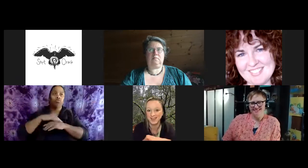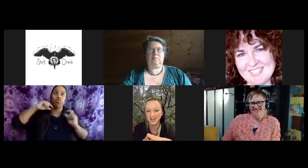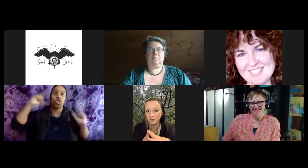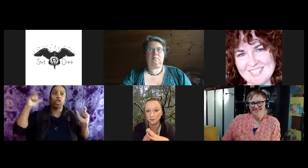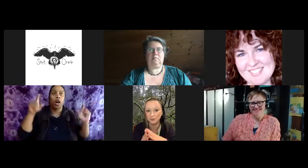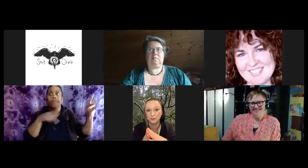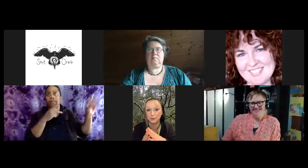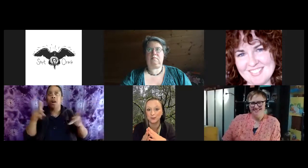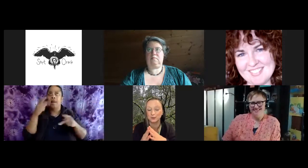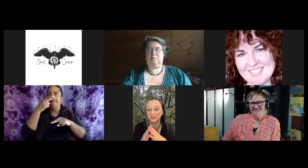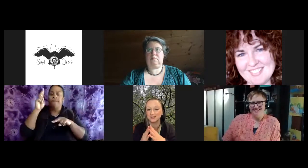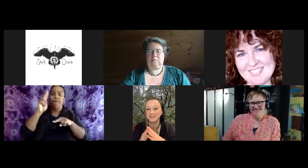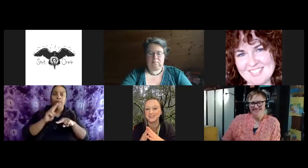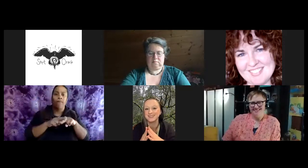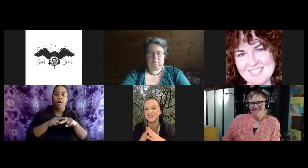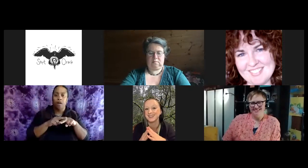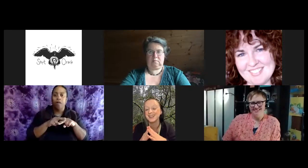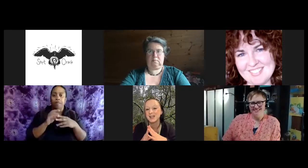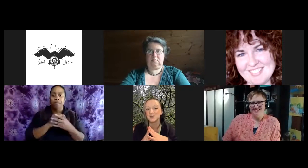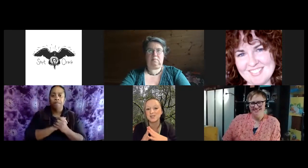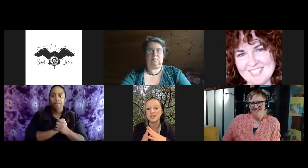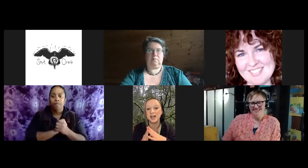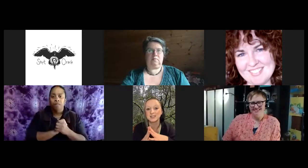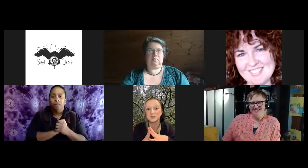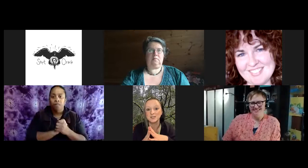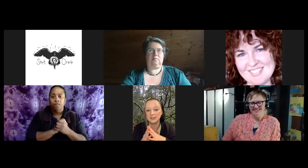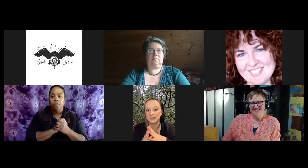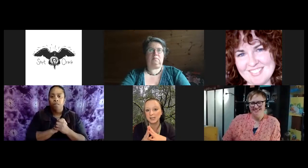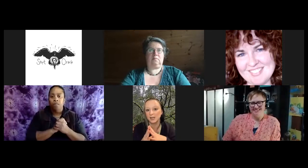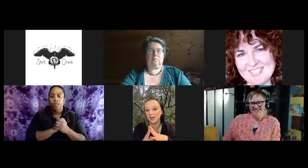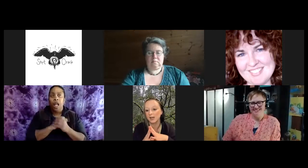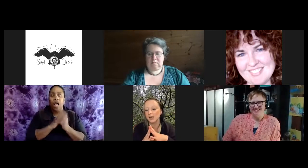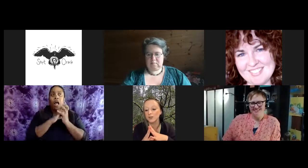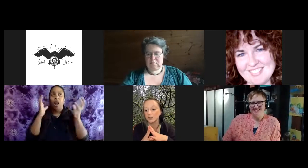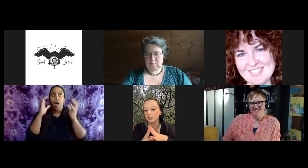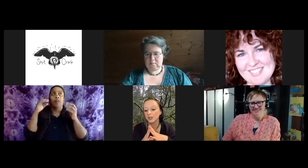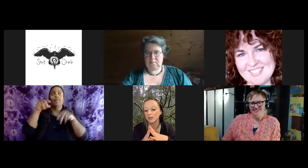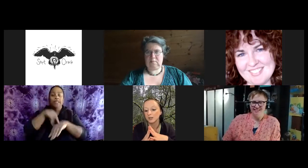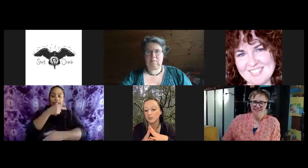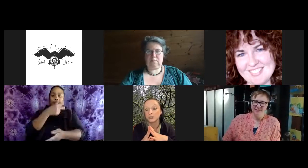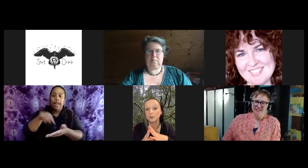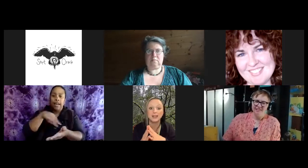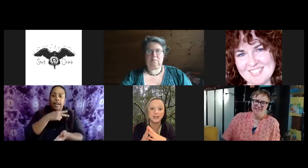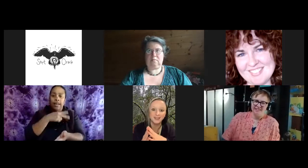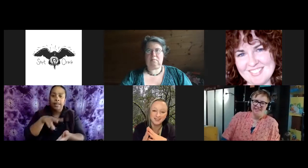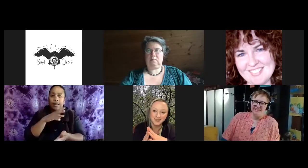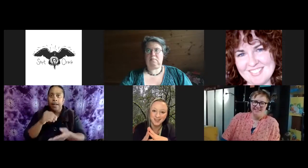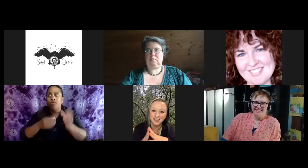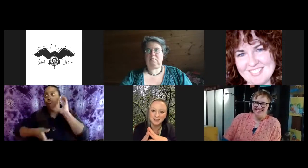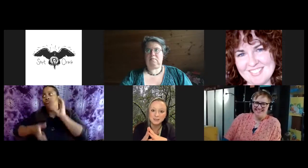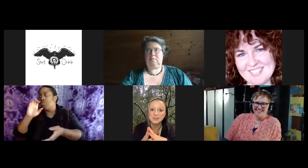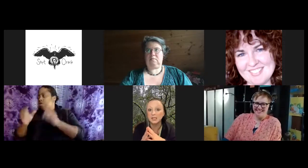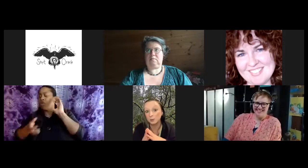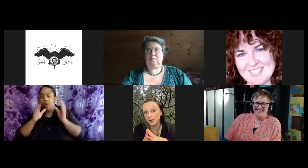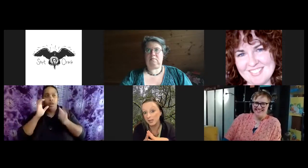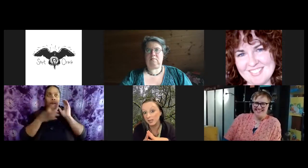they have throughout the wheel of the year, with lots of dancing and drinking